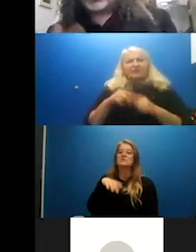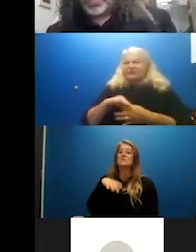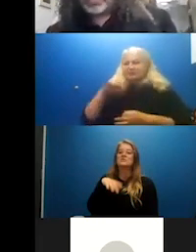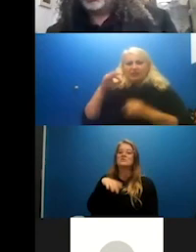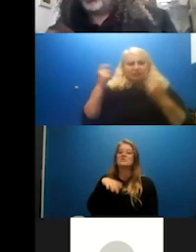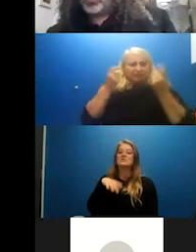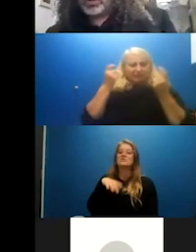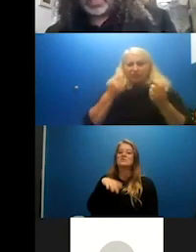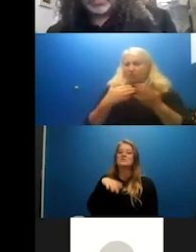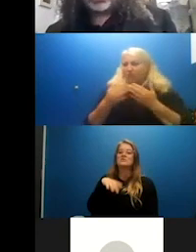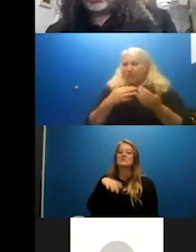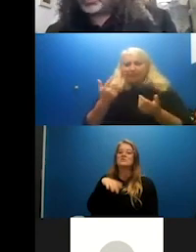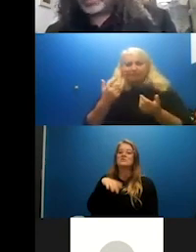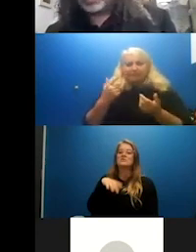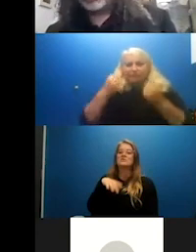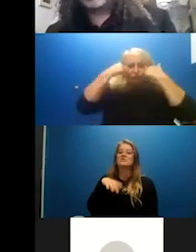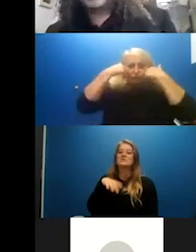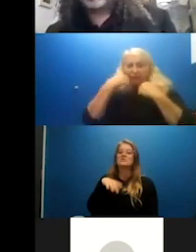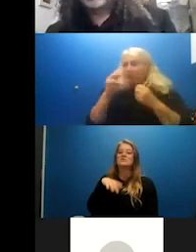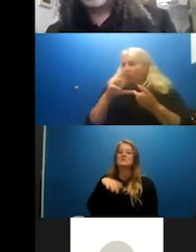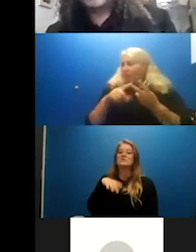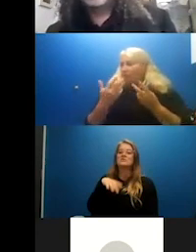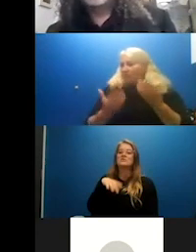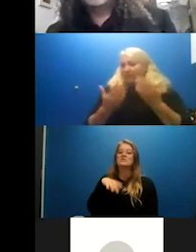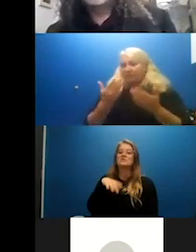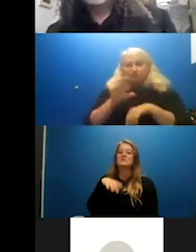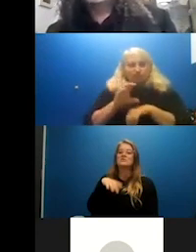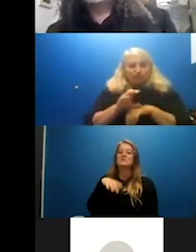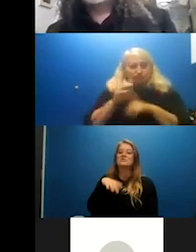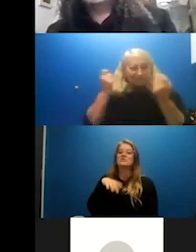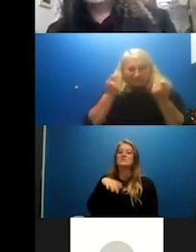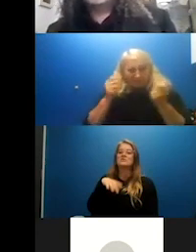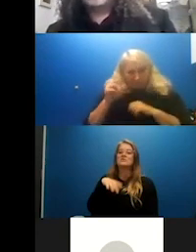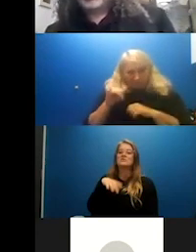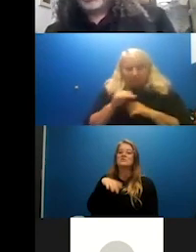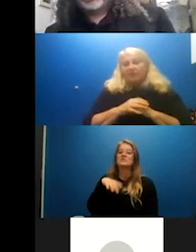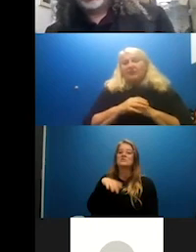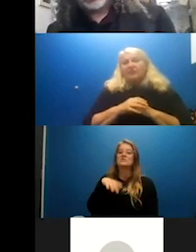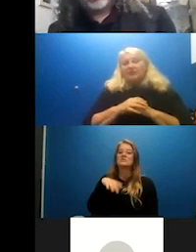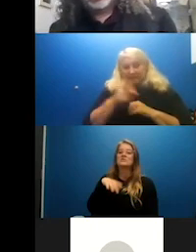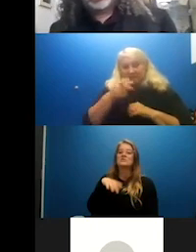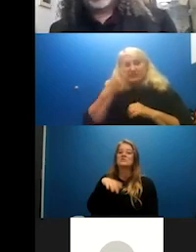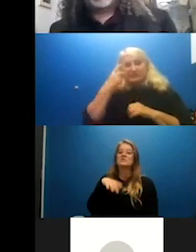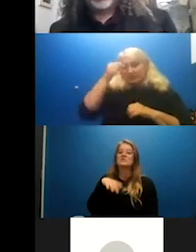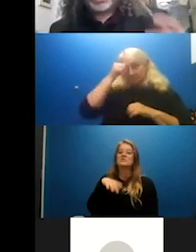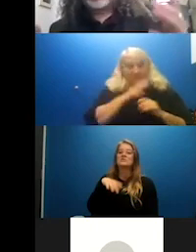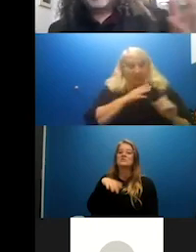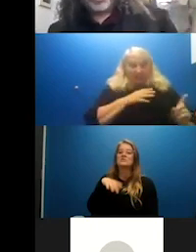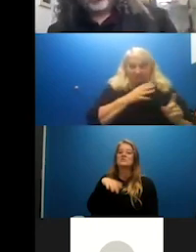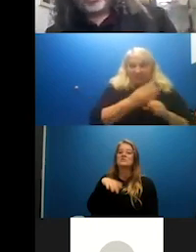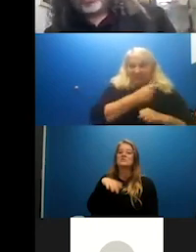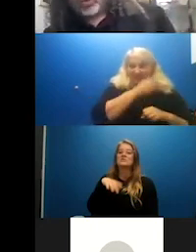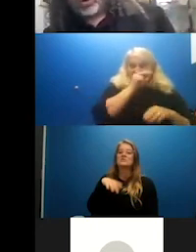it's a sweat or a church ceremony, you'll see that the man would get caring connection and